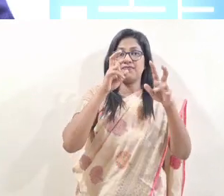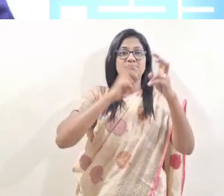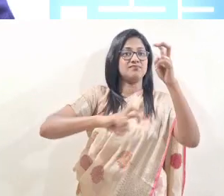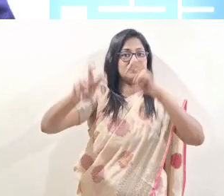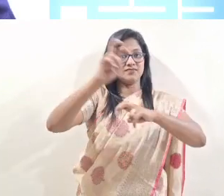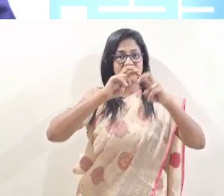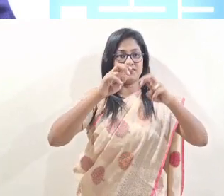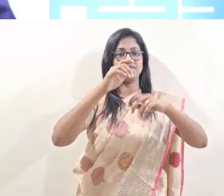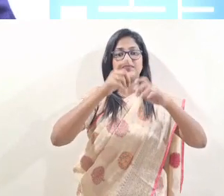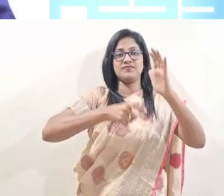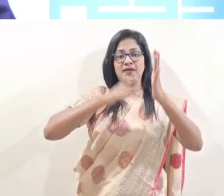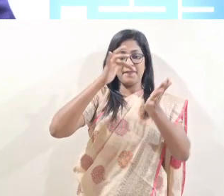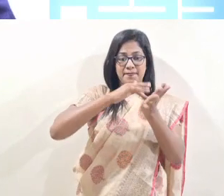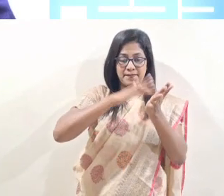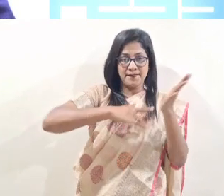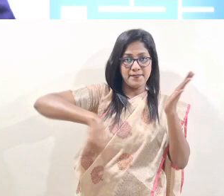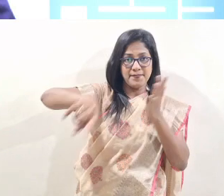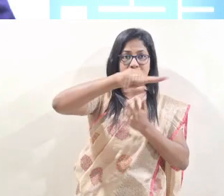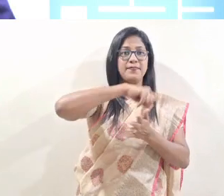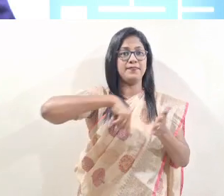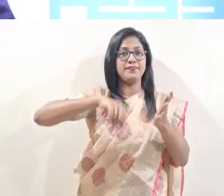infrastructure, which